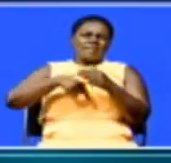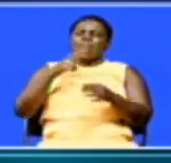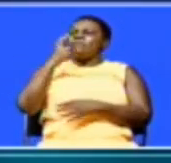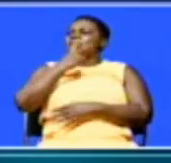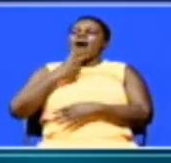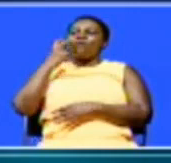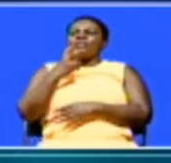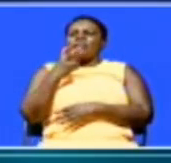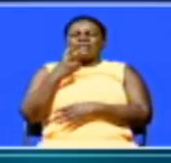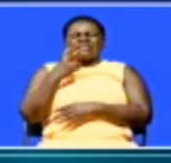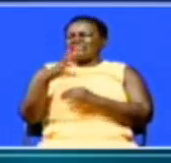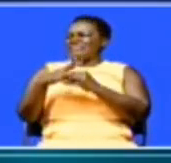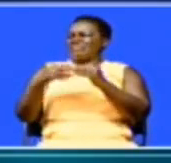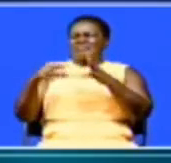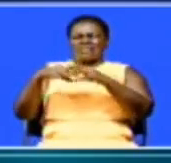don't.